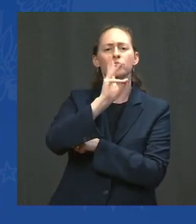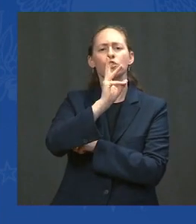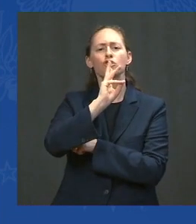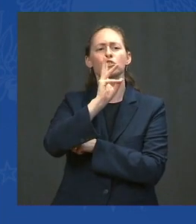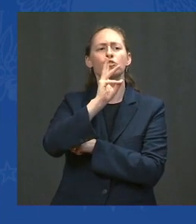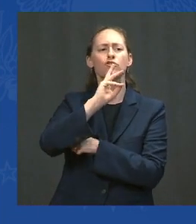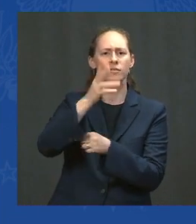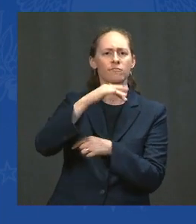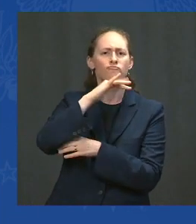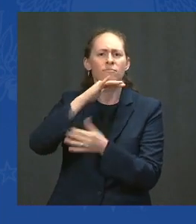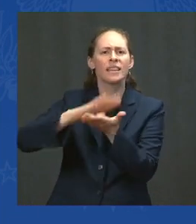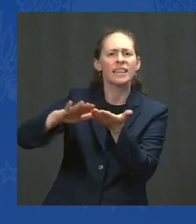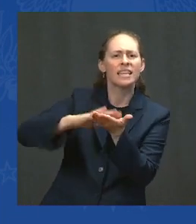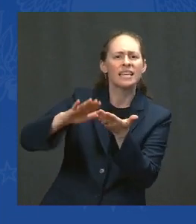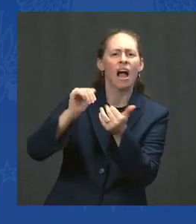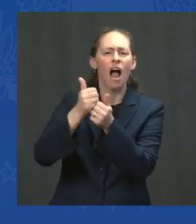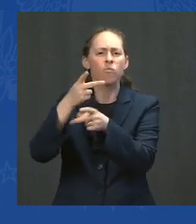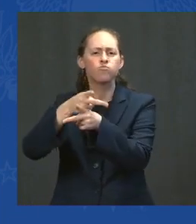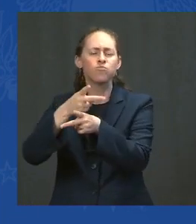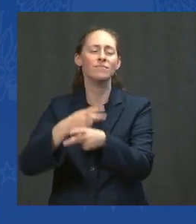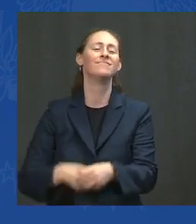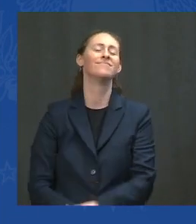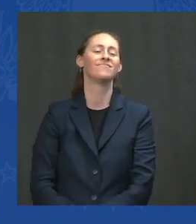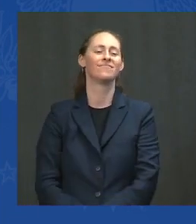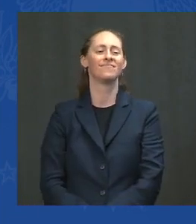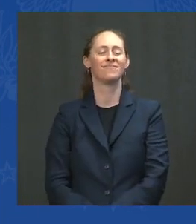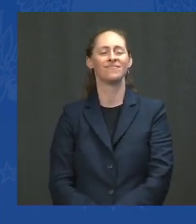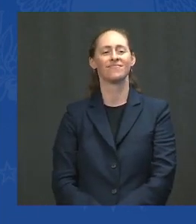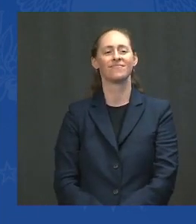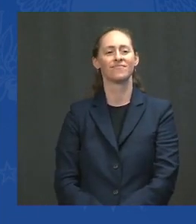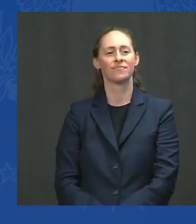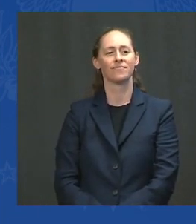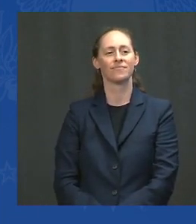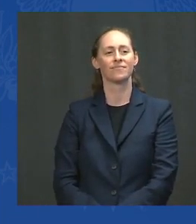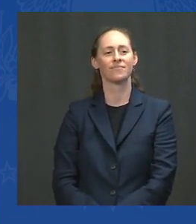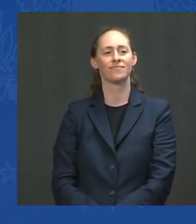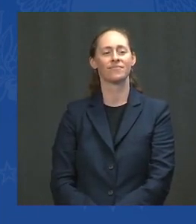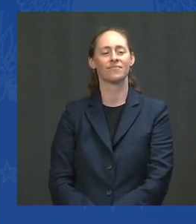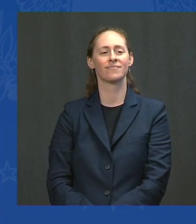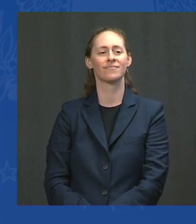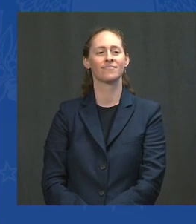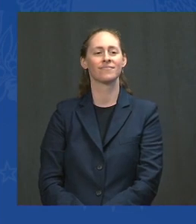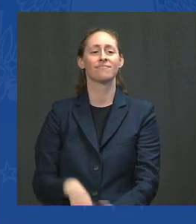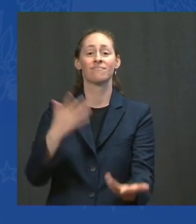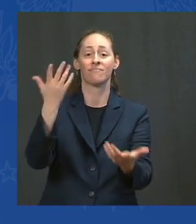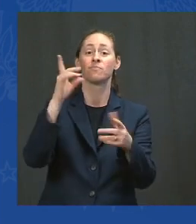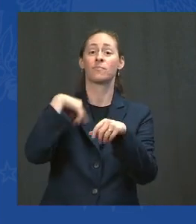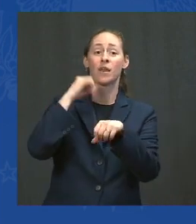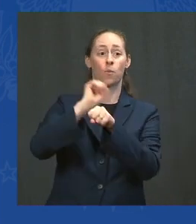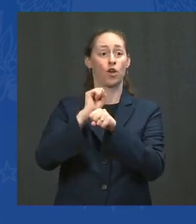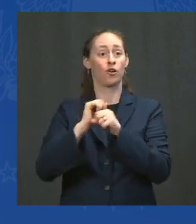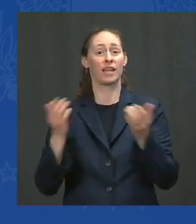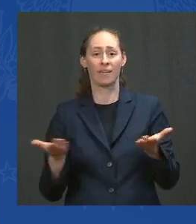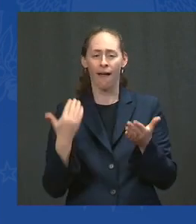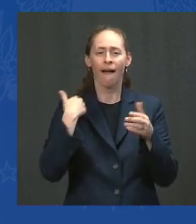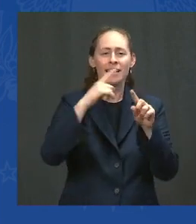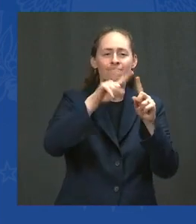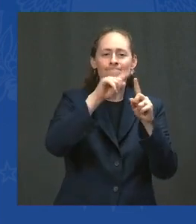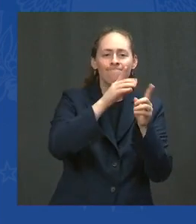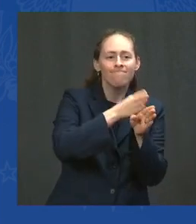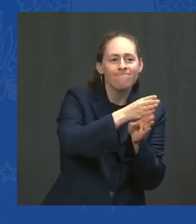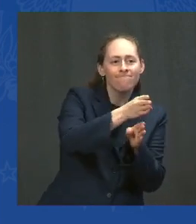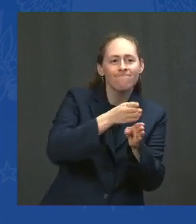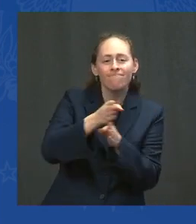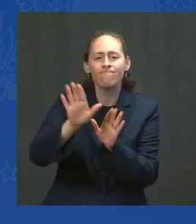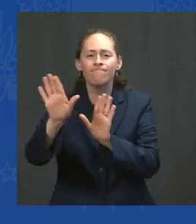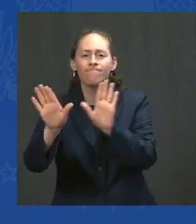before they went down the line. After that, I was on the frame dock for a while where raw materials came in. After that, I was a material handler, and I'm presently down